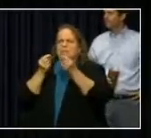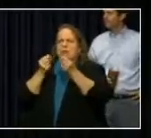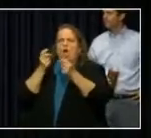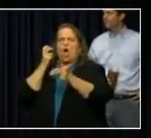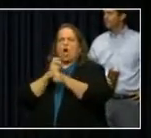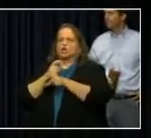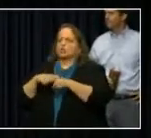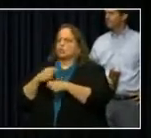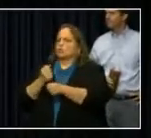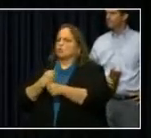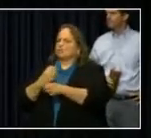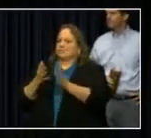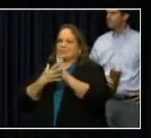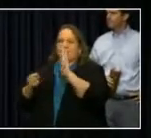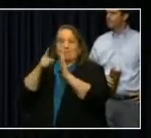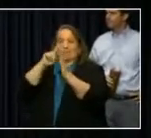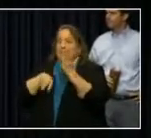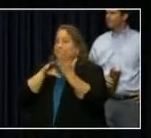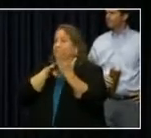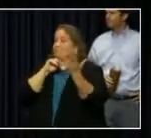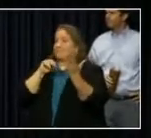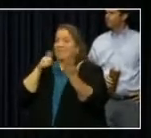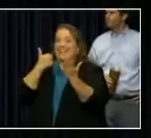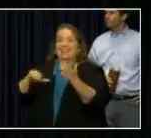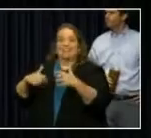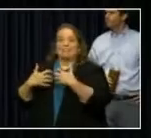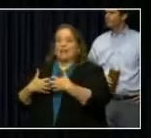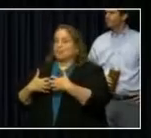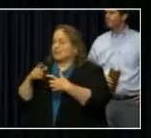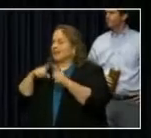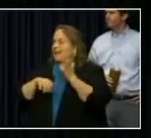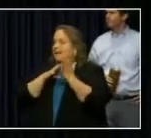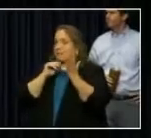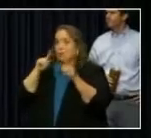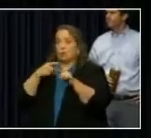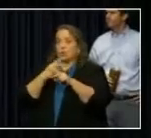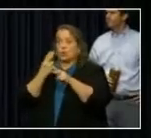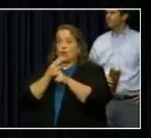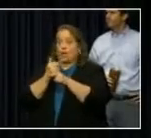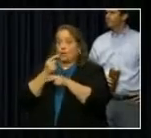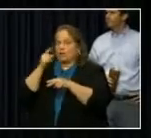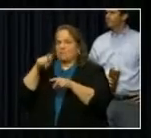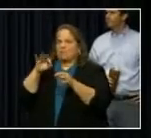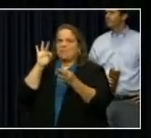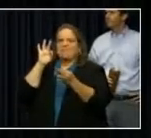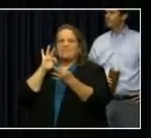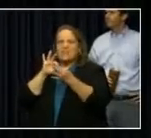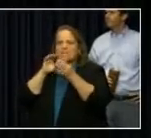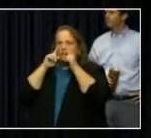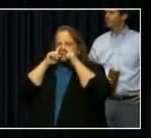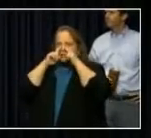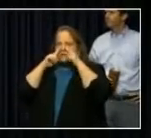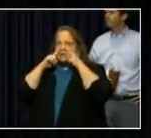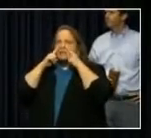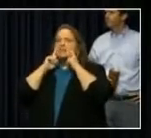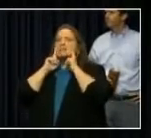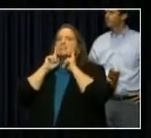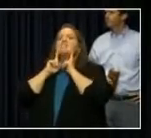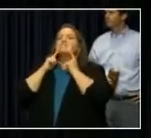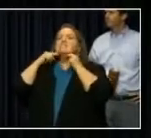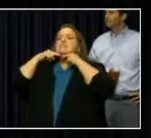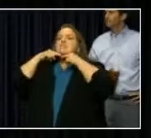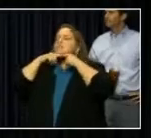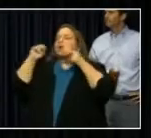to manufacture, so you can't just do it in a regular factory. And when you wear it, you have to be fit tested for it, so there is no air that